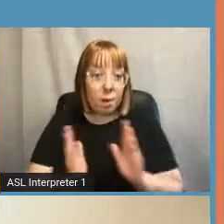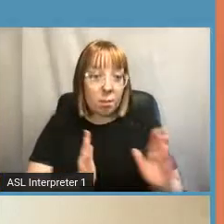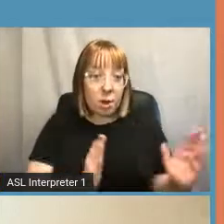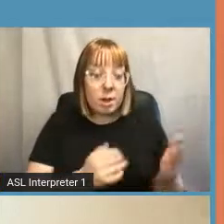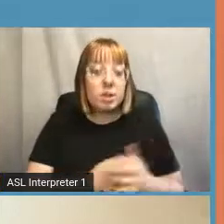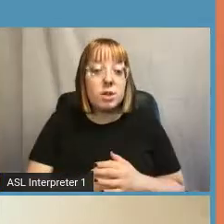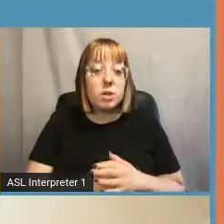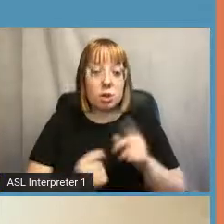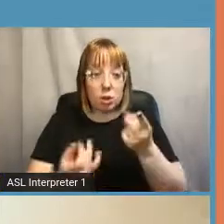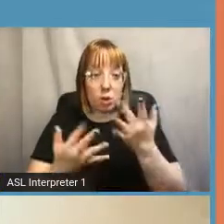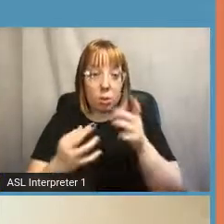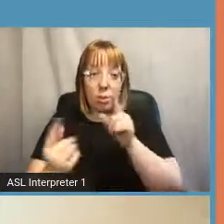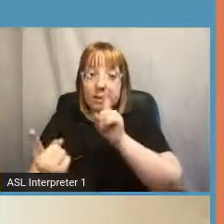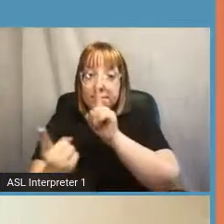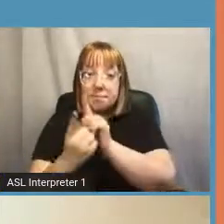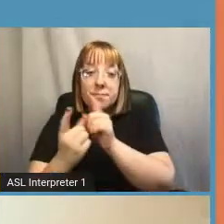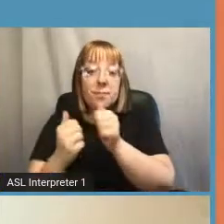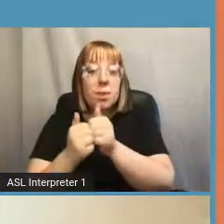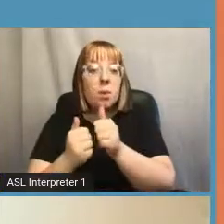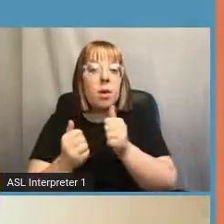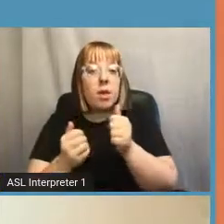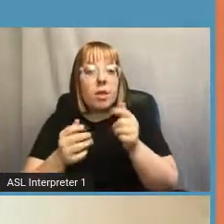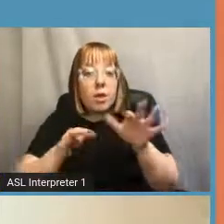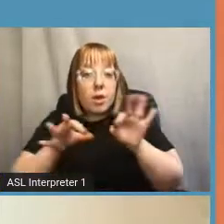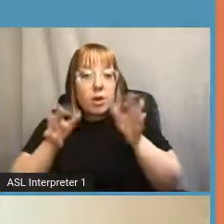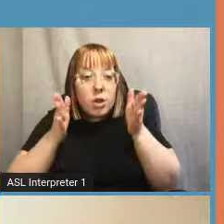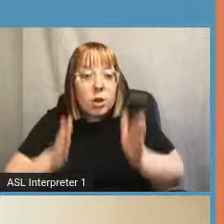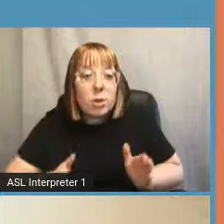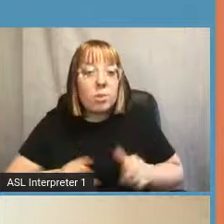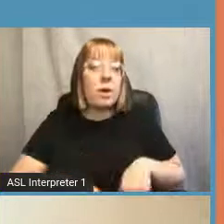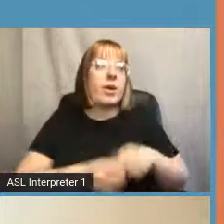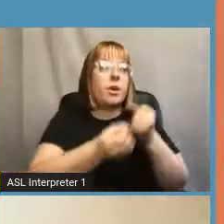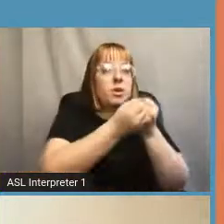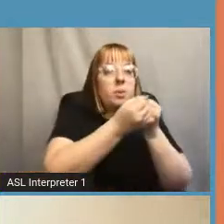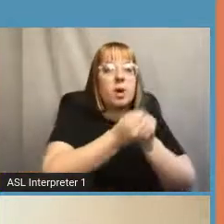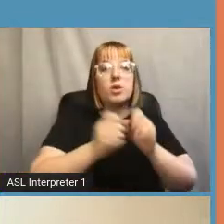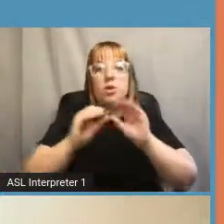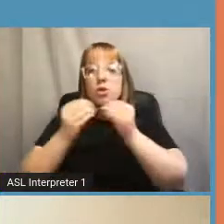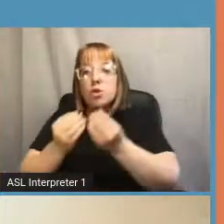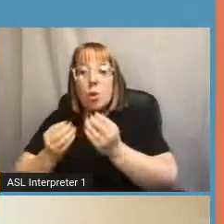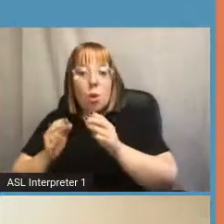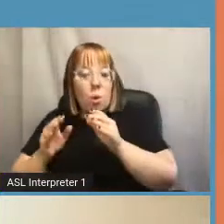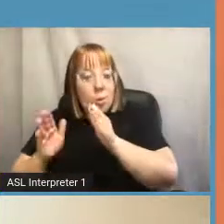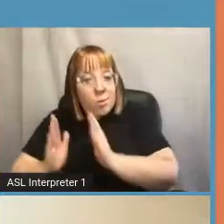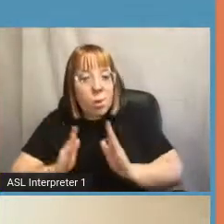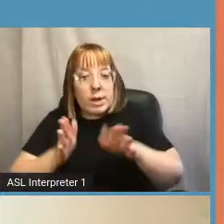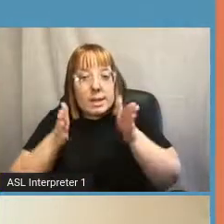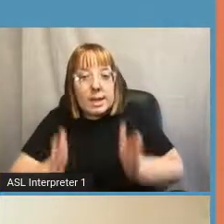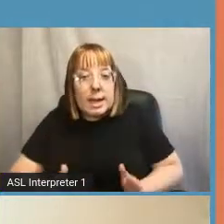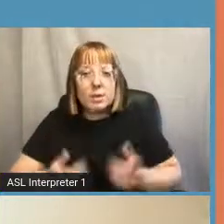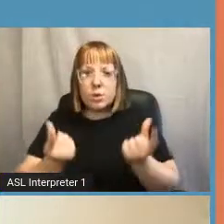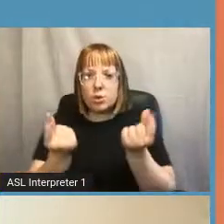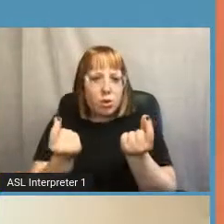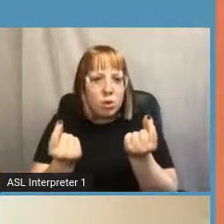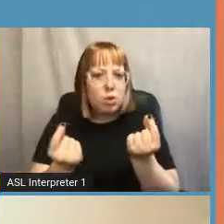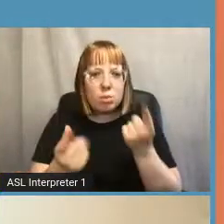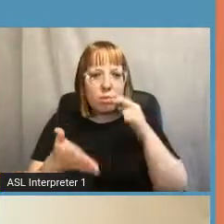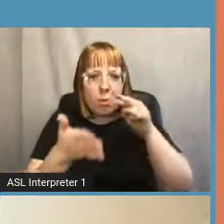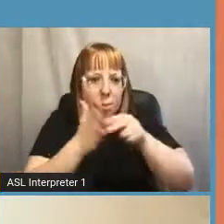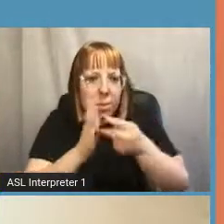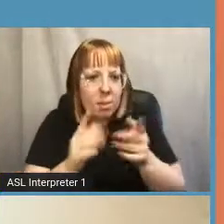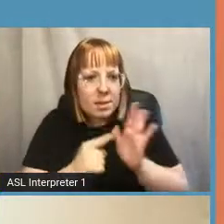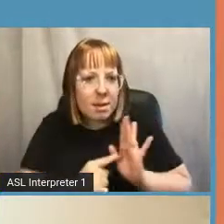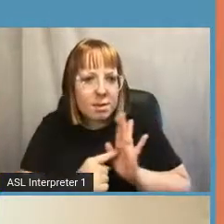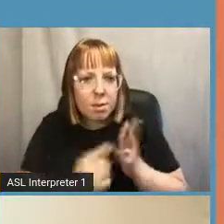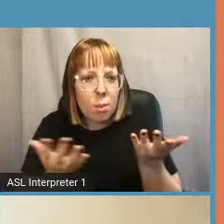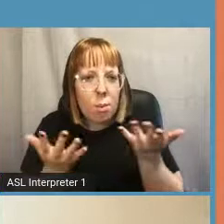you want to sort of meet with the curator and or sponsors and organizers to talk about what you're going to be doing, and then create a schedule